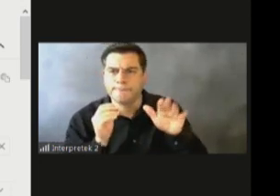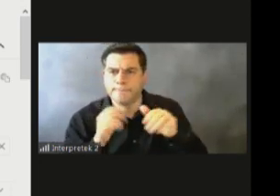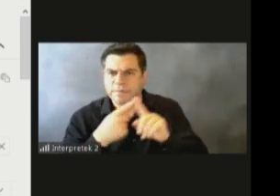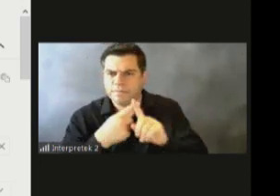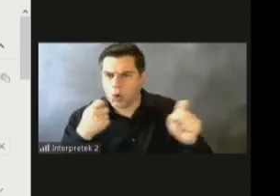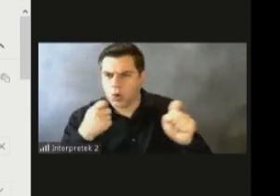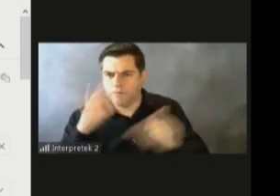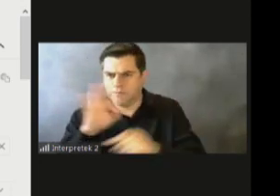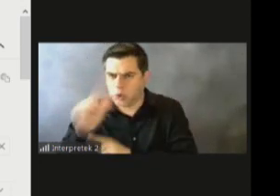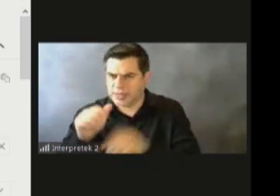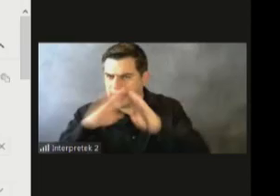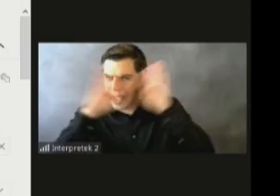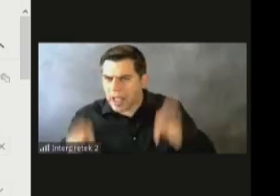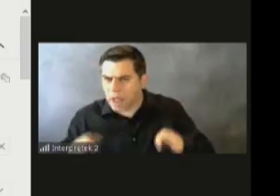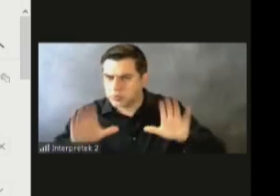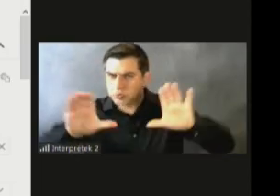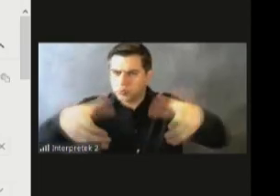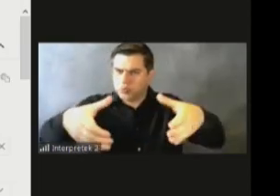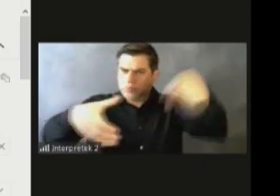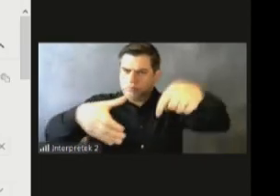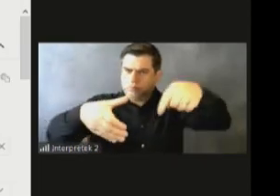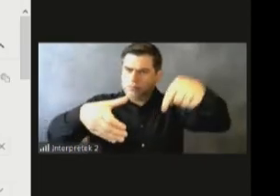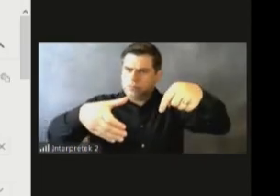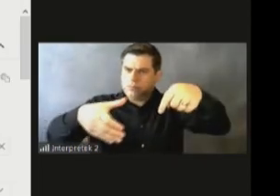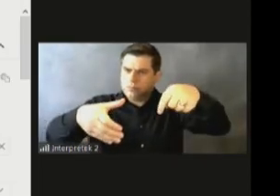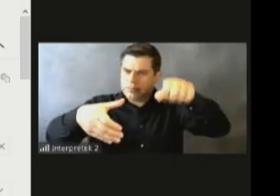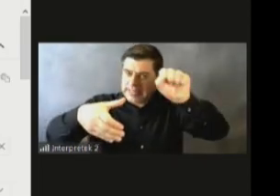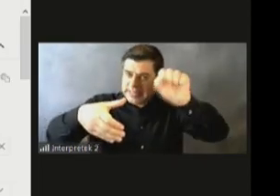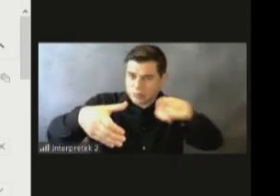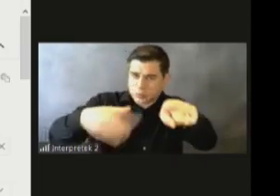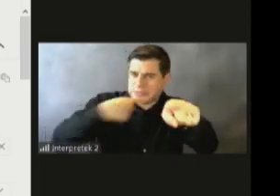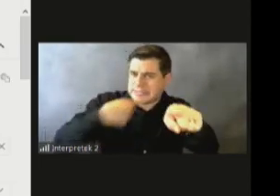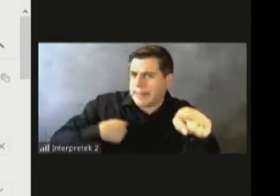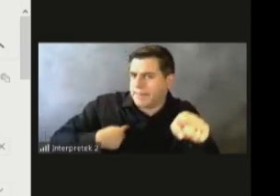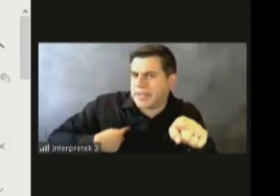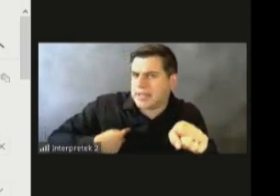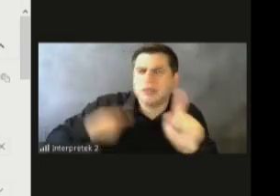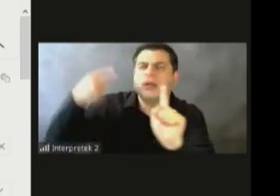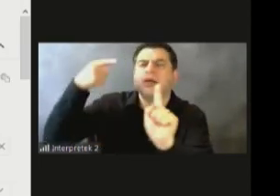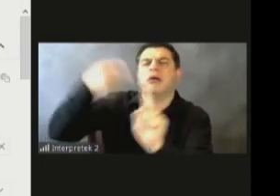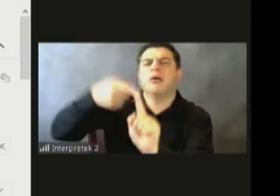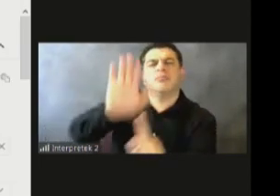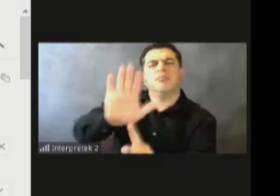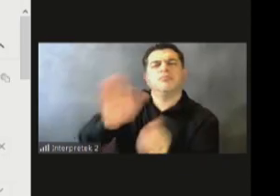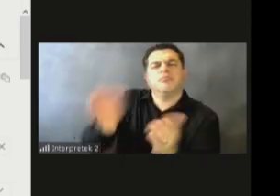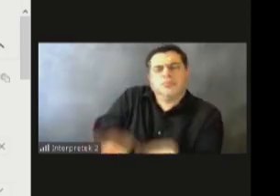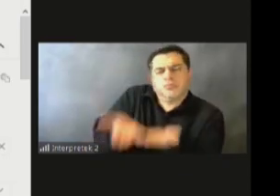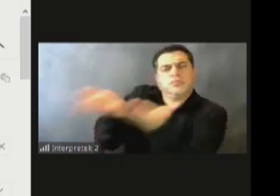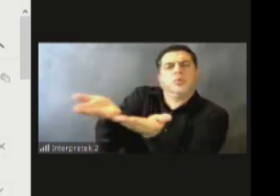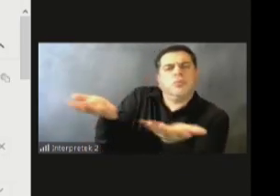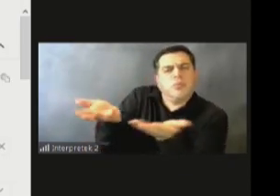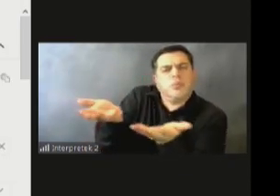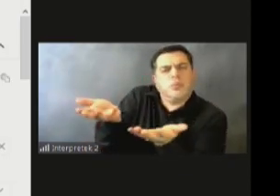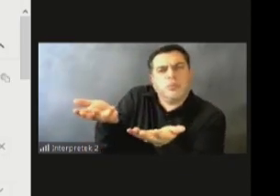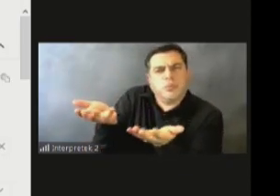you tell me again what is your recommendation based on your engagement